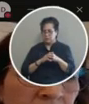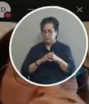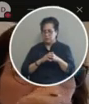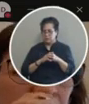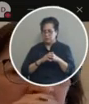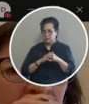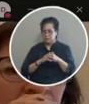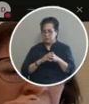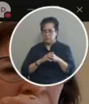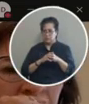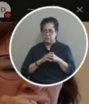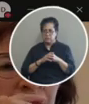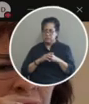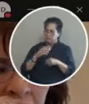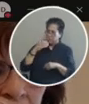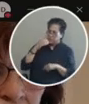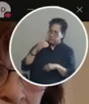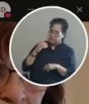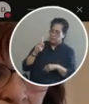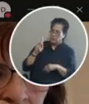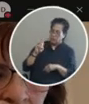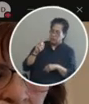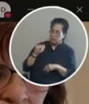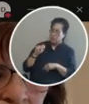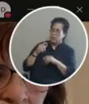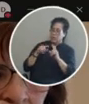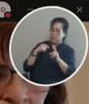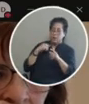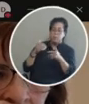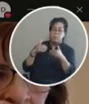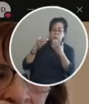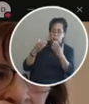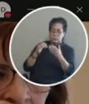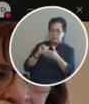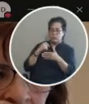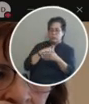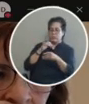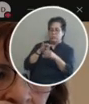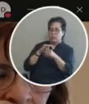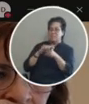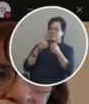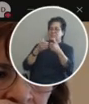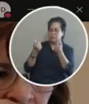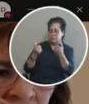Thank you for the clarification, Carla. So I motion that we take those 2 items separately.